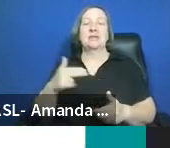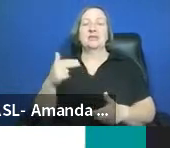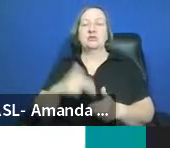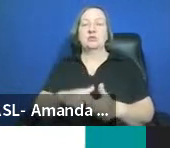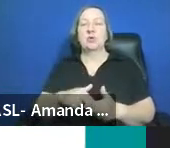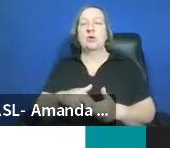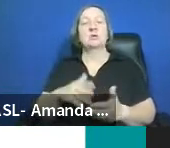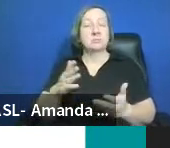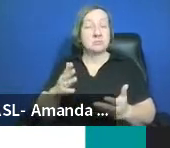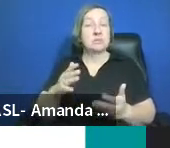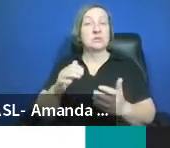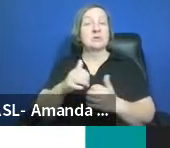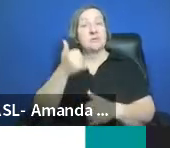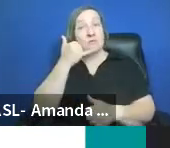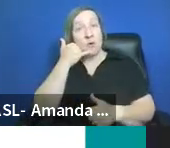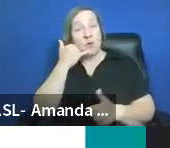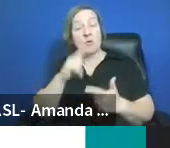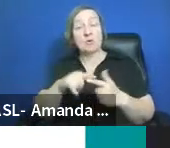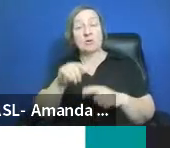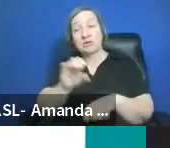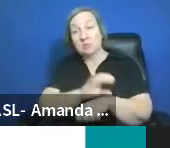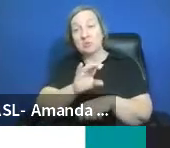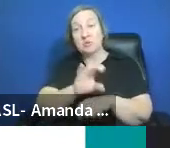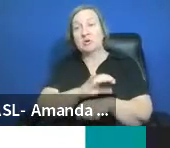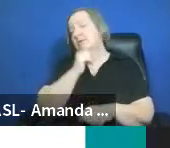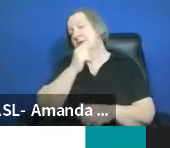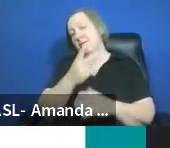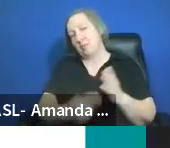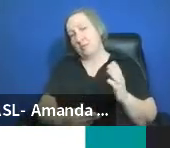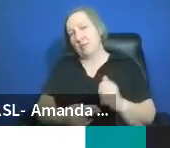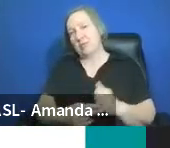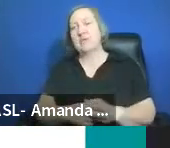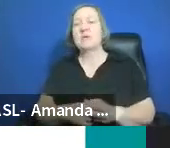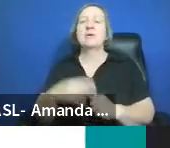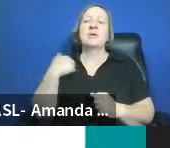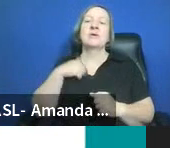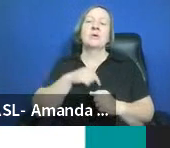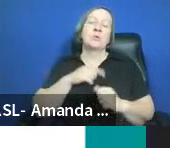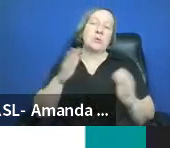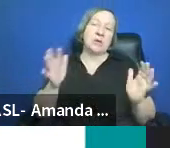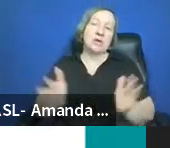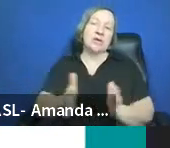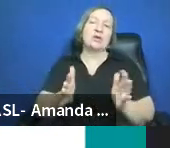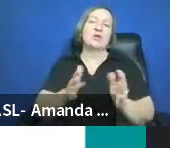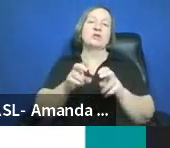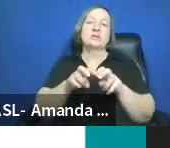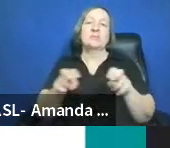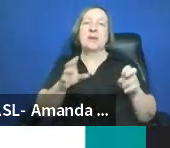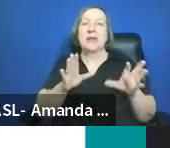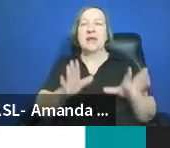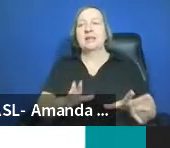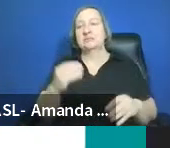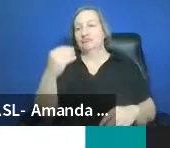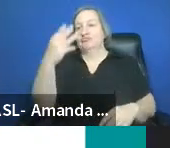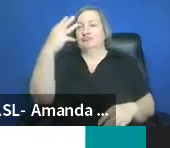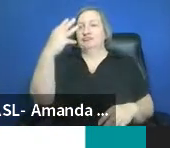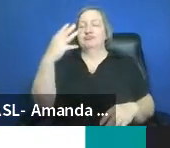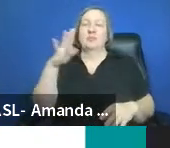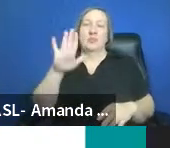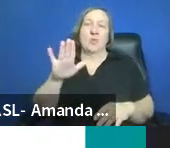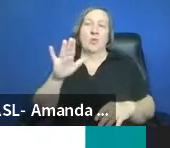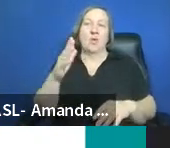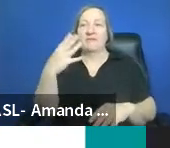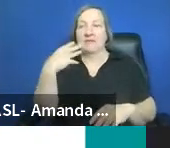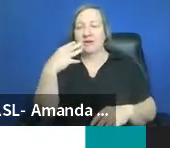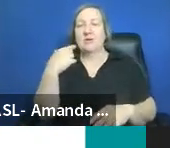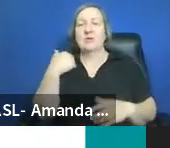by phone or computer, but not both. We encourage panelists to turn on your video. Again, we're